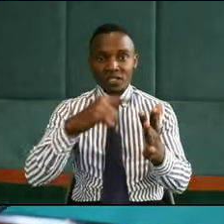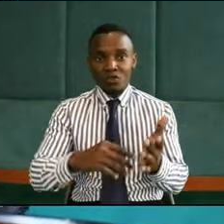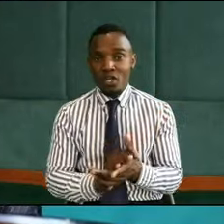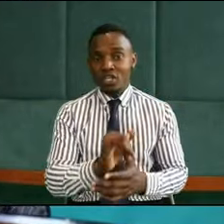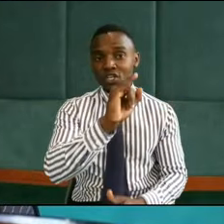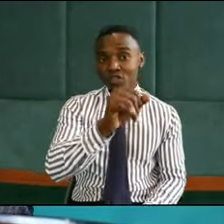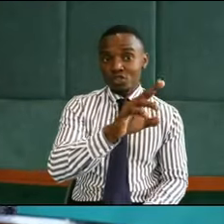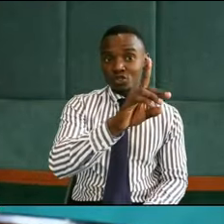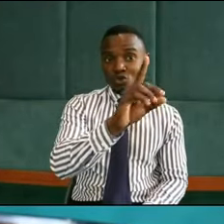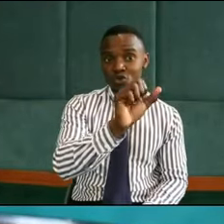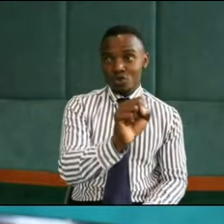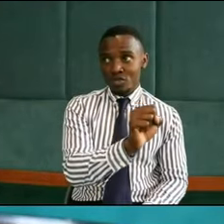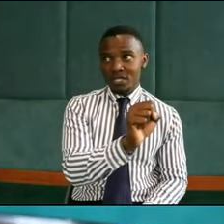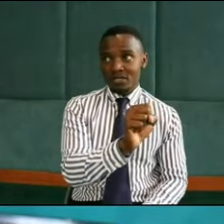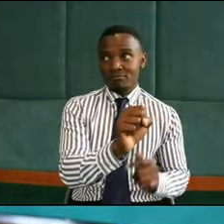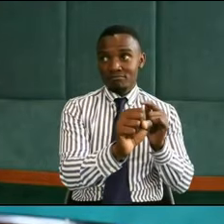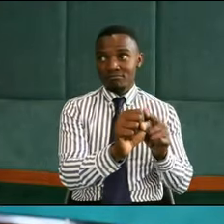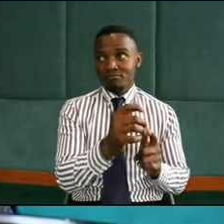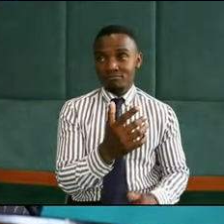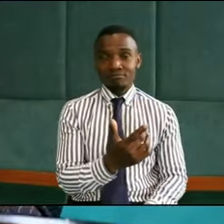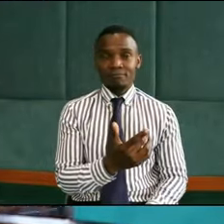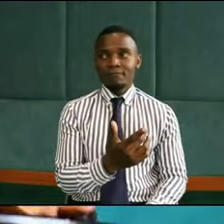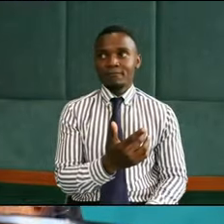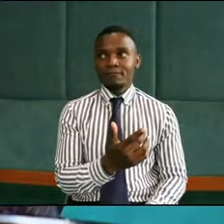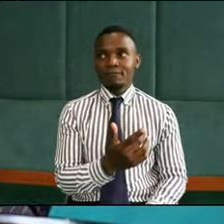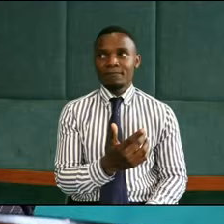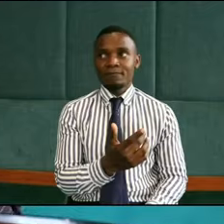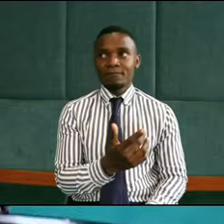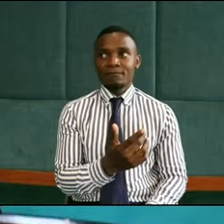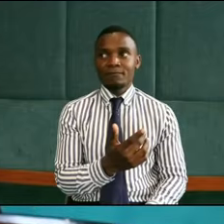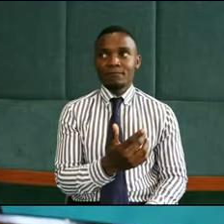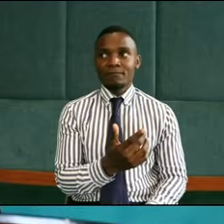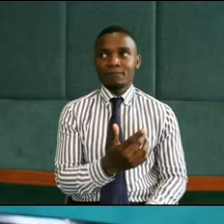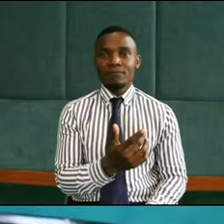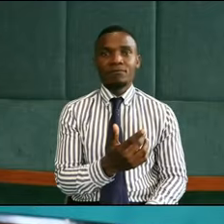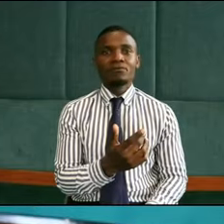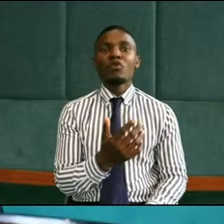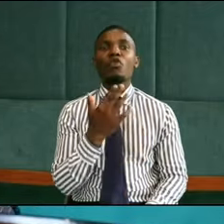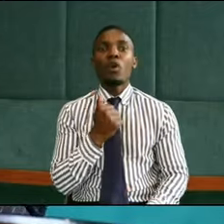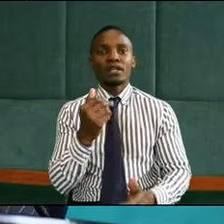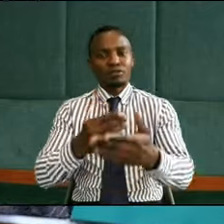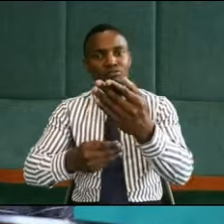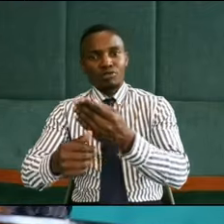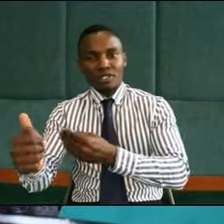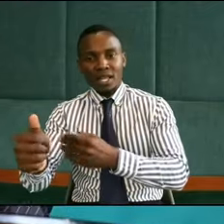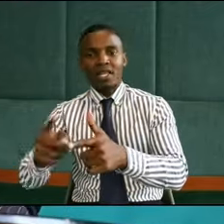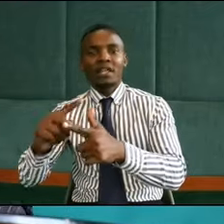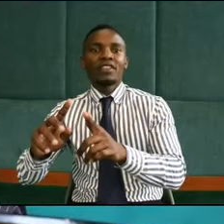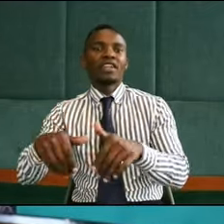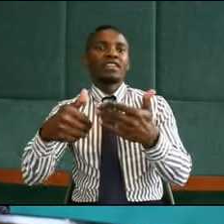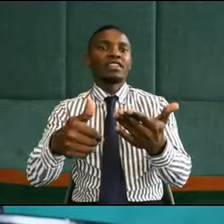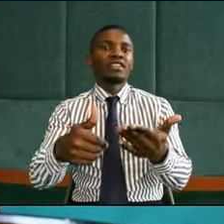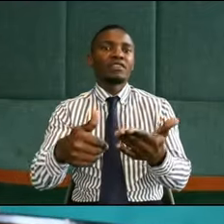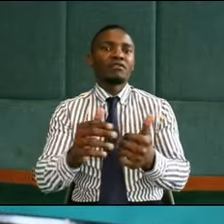Judas cared not for the poor. Judas gave nothing to the poor. Judas